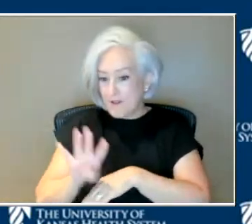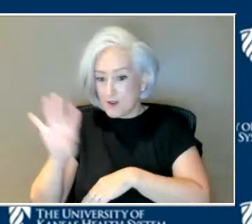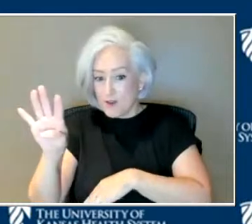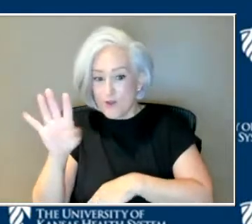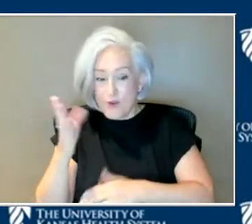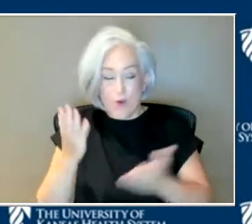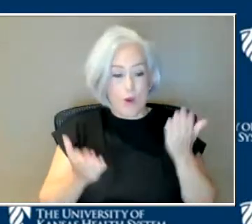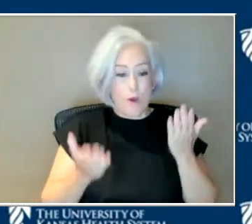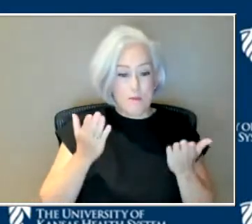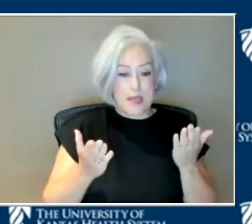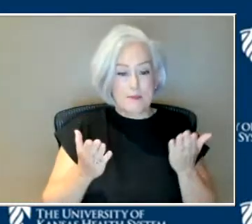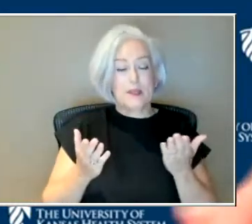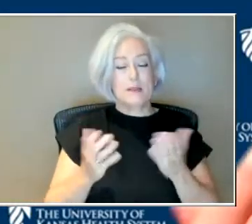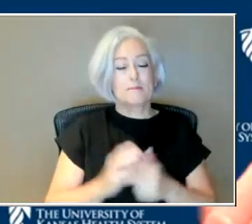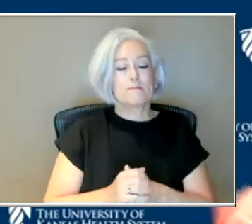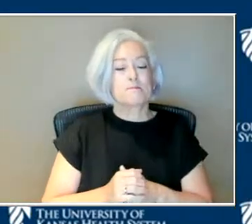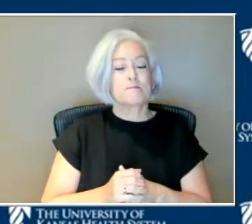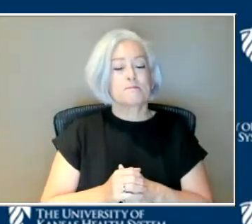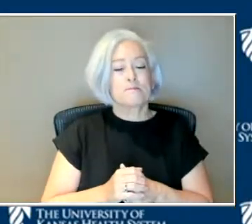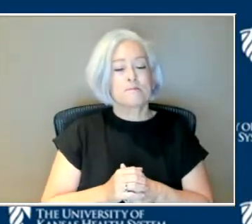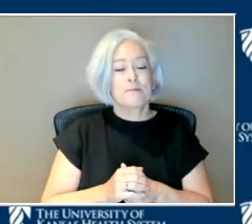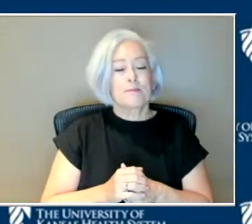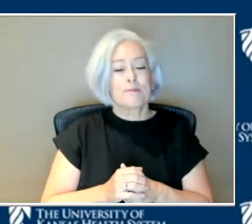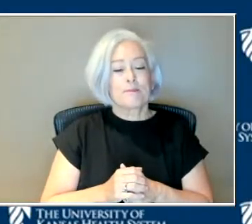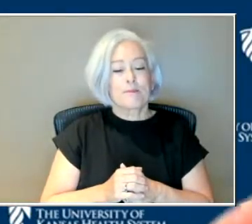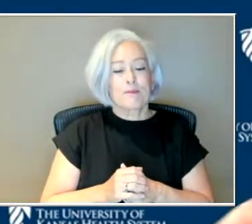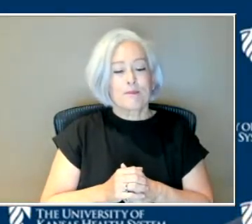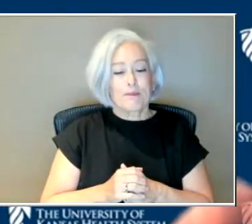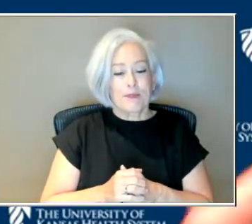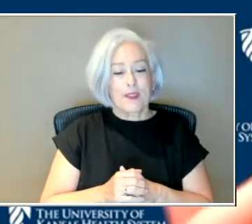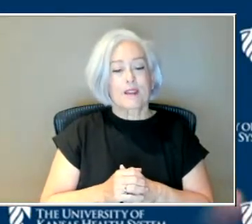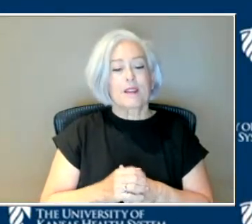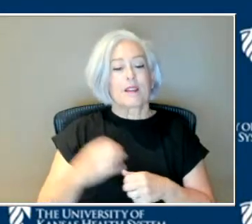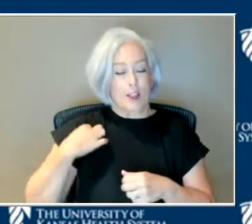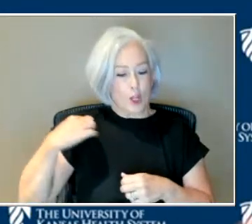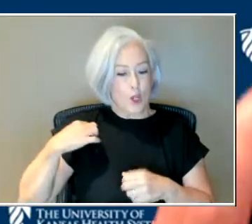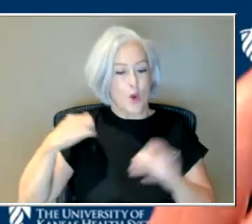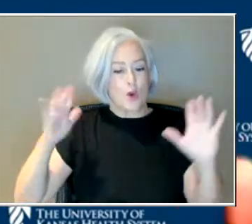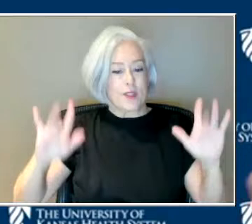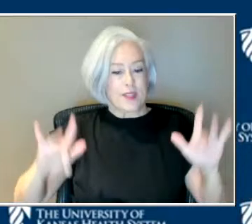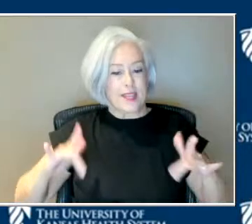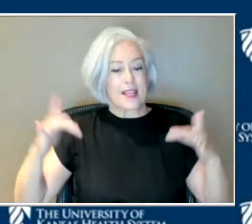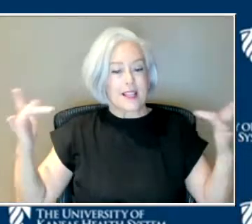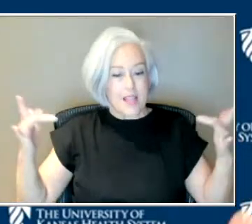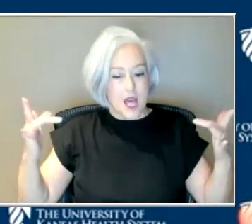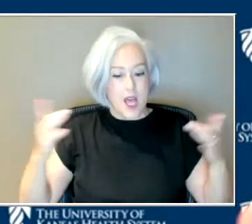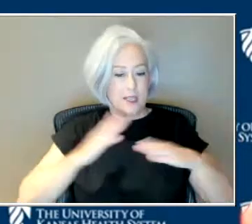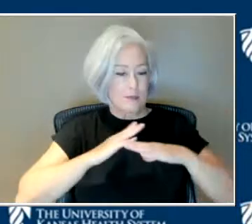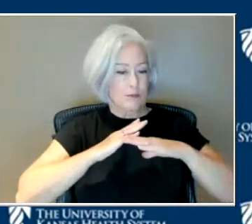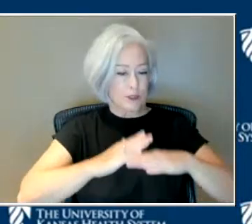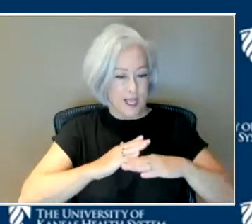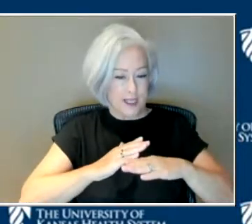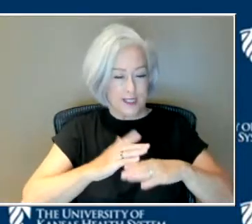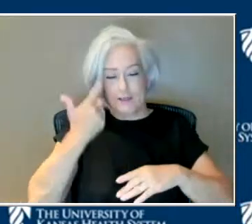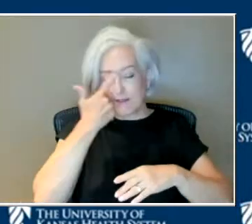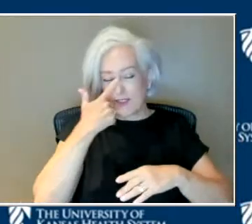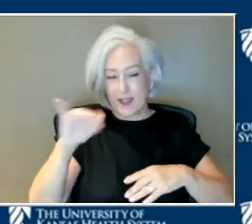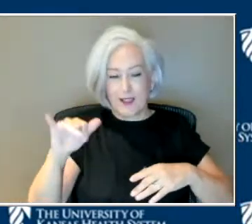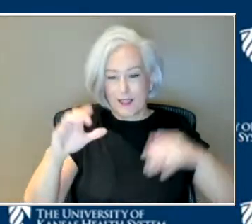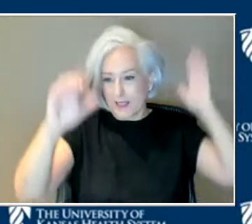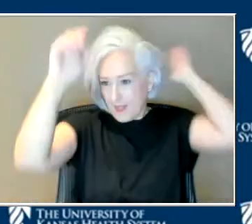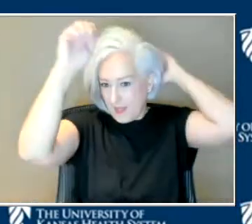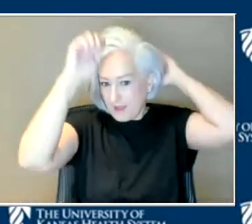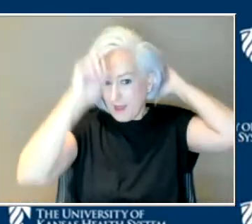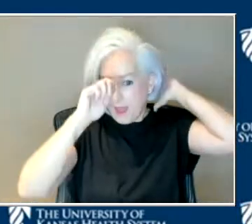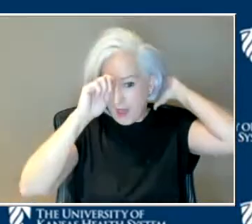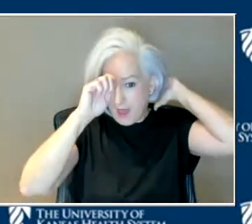if at all possible. Protective, some light protective clothing, hats, so they're not in the direct sunlight. And then